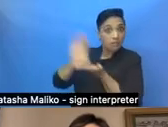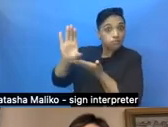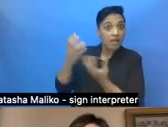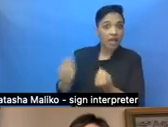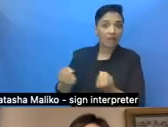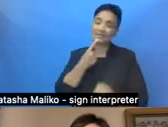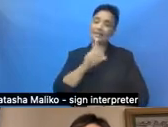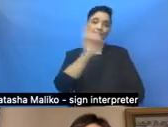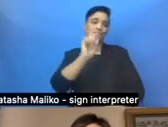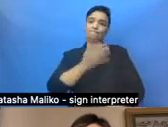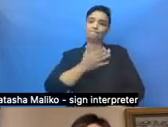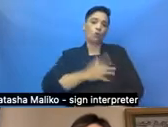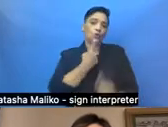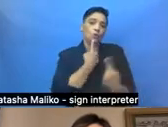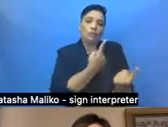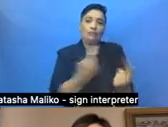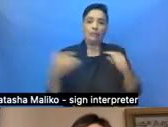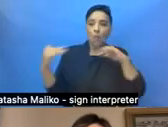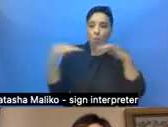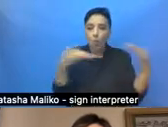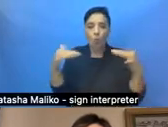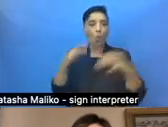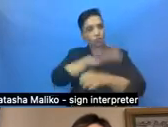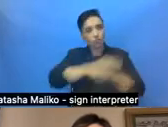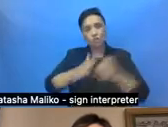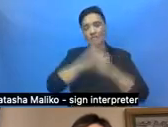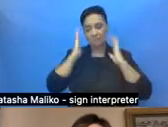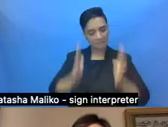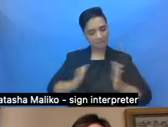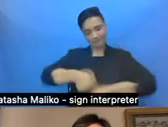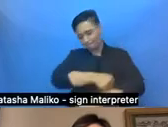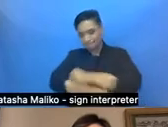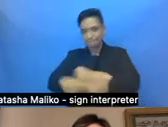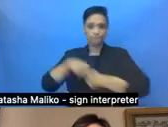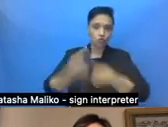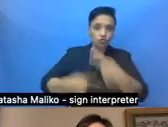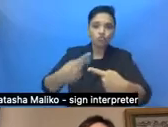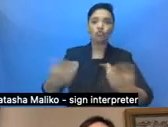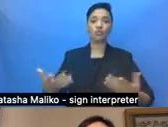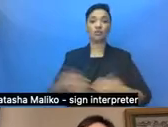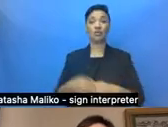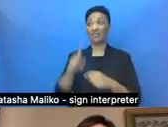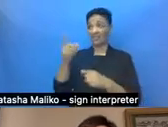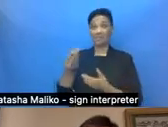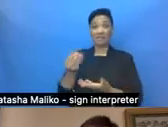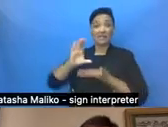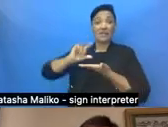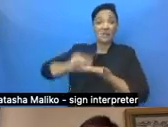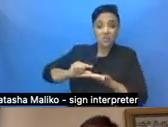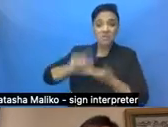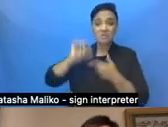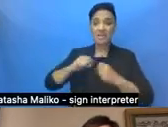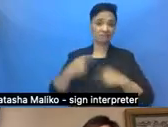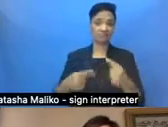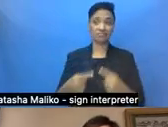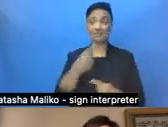to complain. It's a war. We do what we have to do. So no complaints from the director. They're making do with what they have. He said it would have been a lot easier just